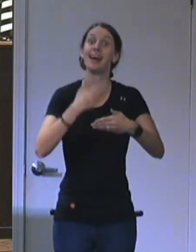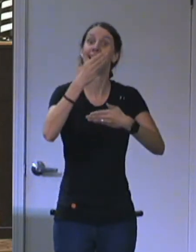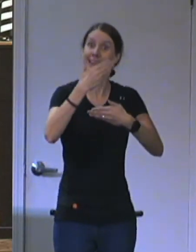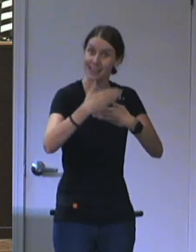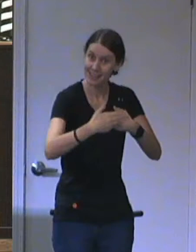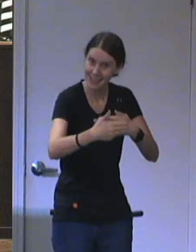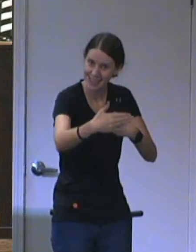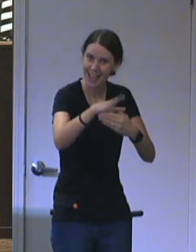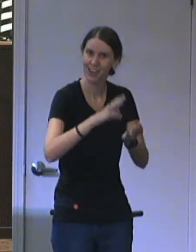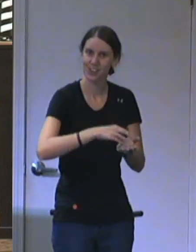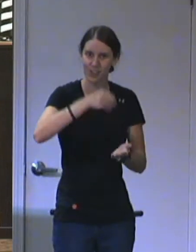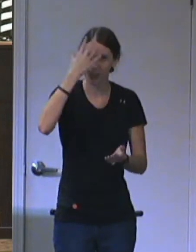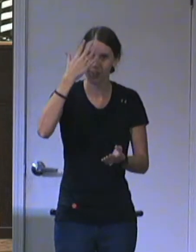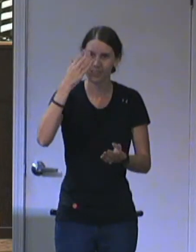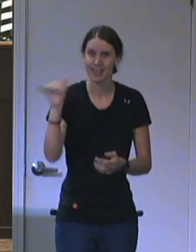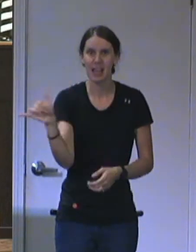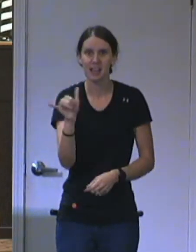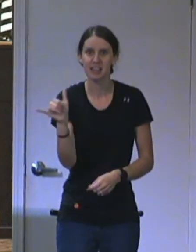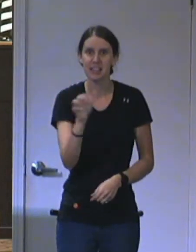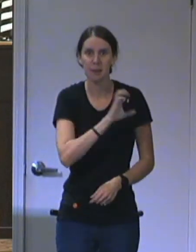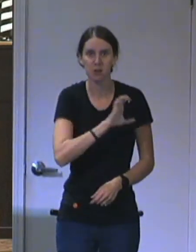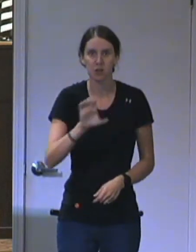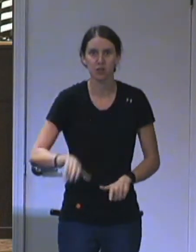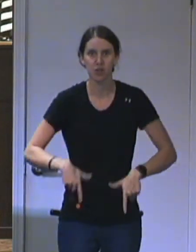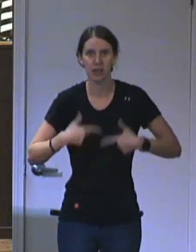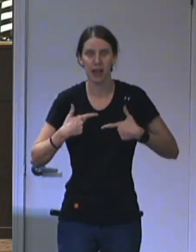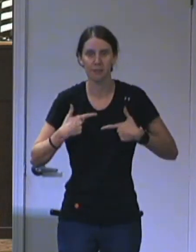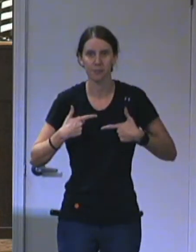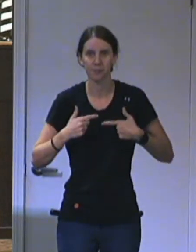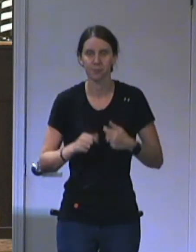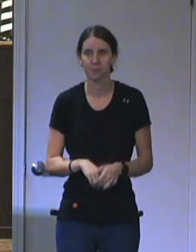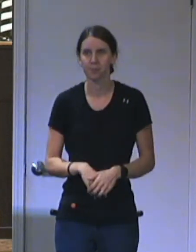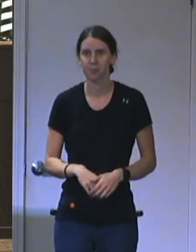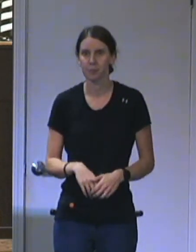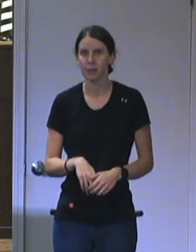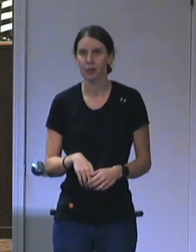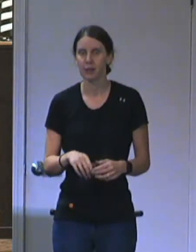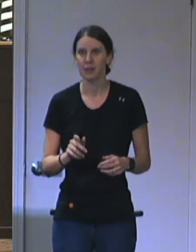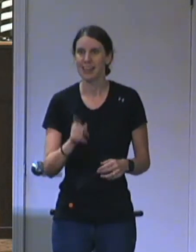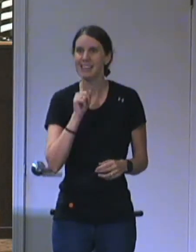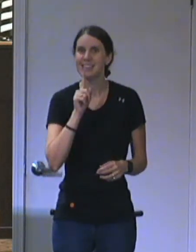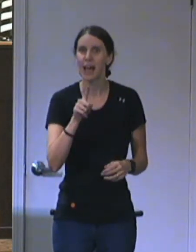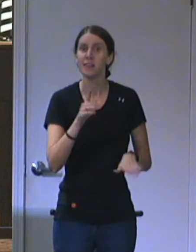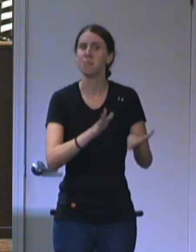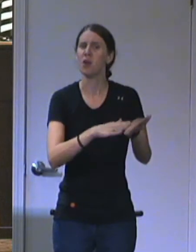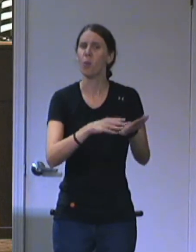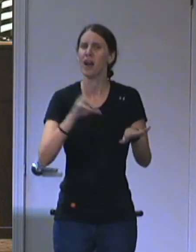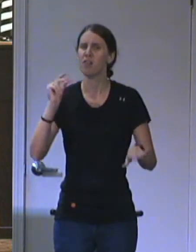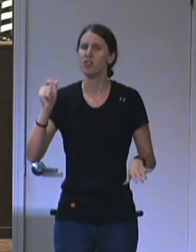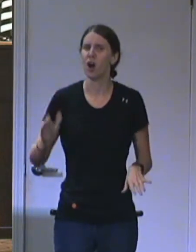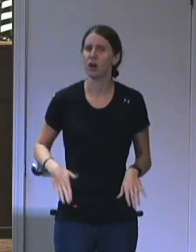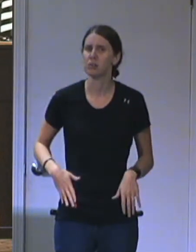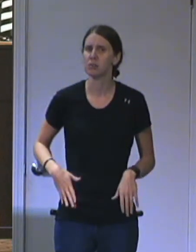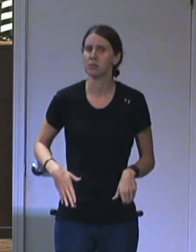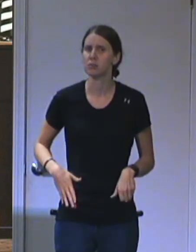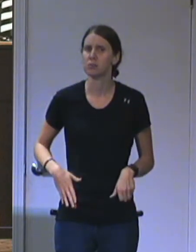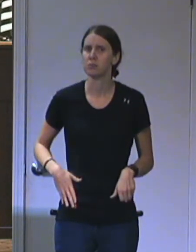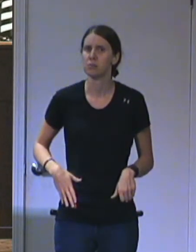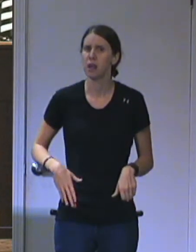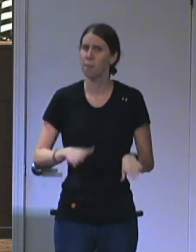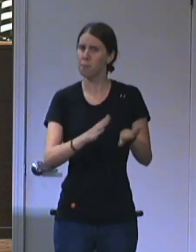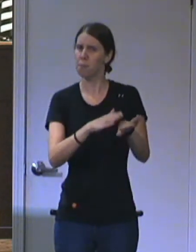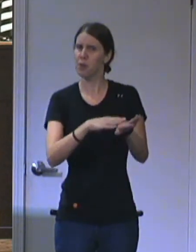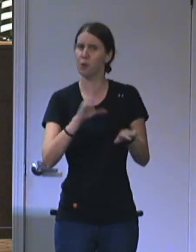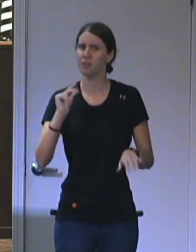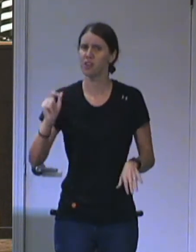thing happens with Christianity many times. But after that, he goes in and he says, beware of dogs.